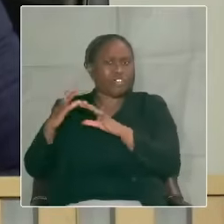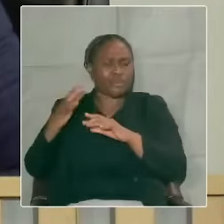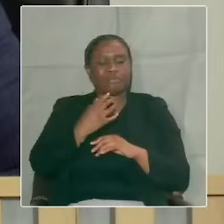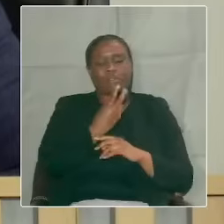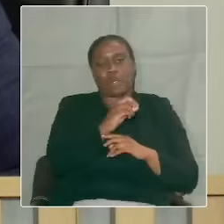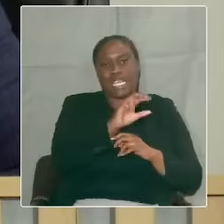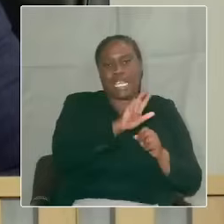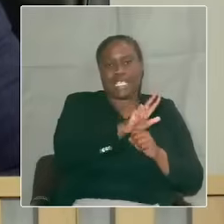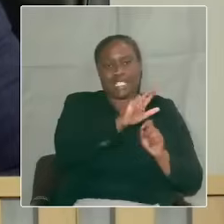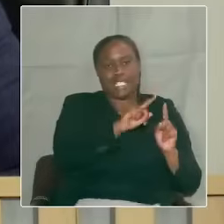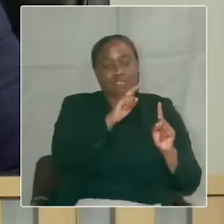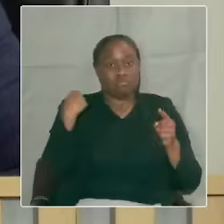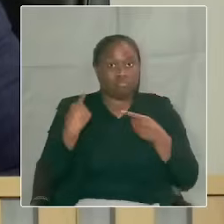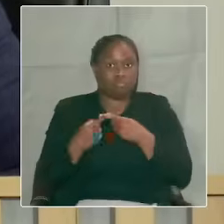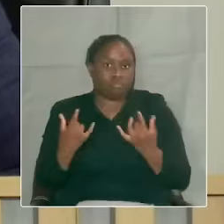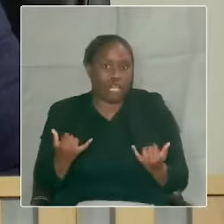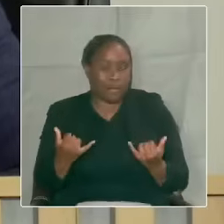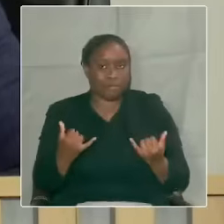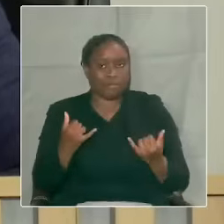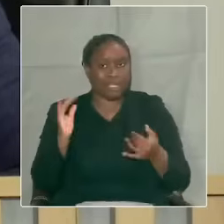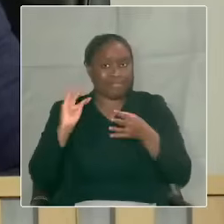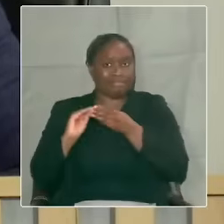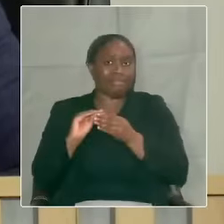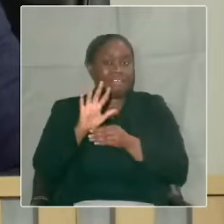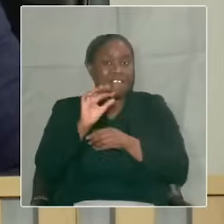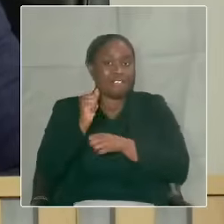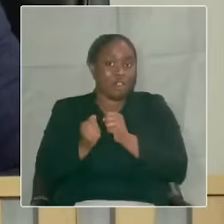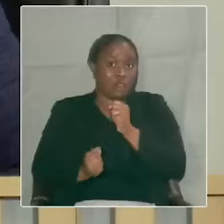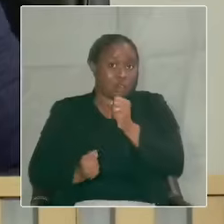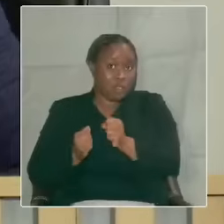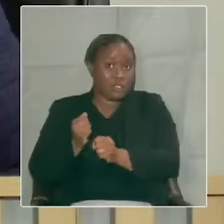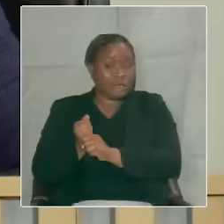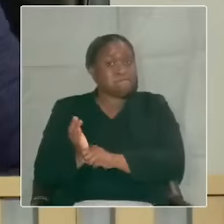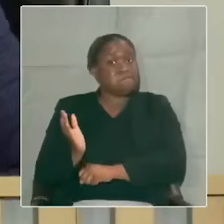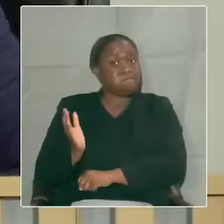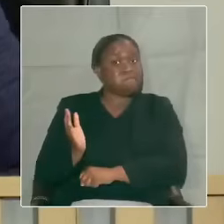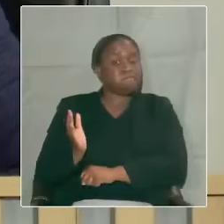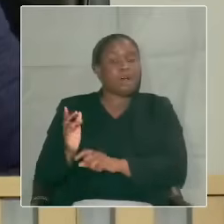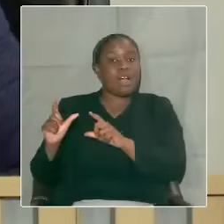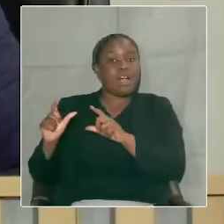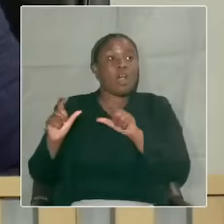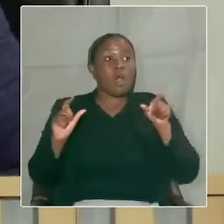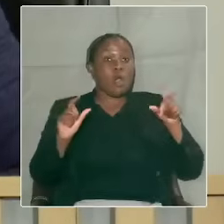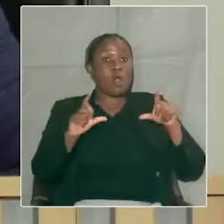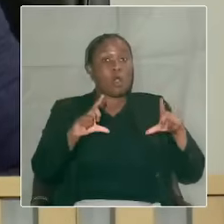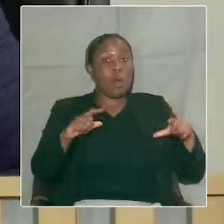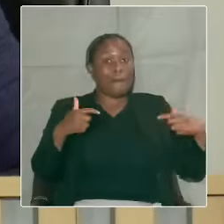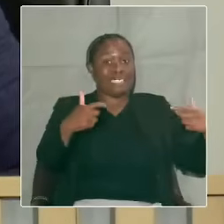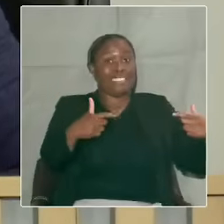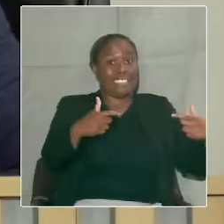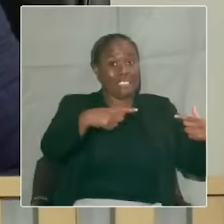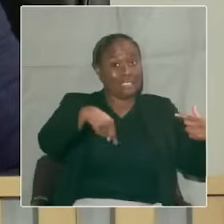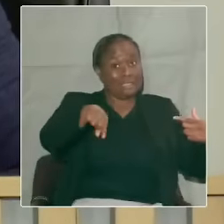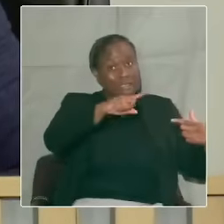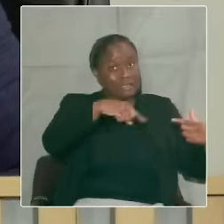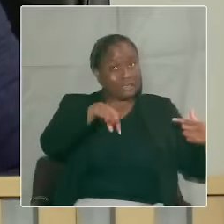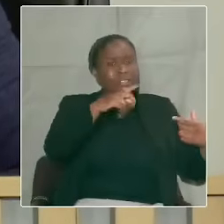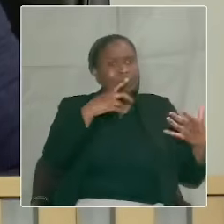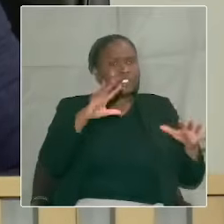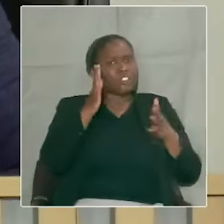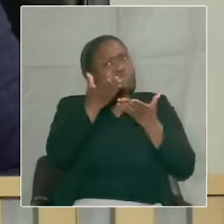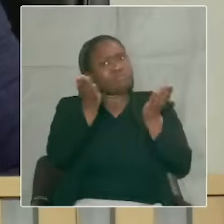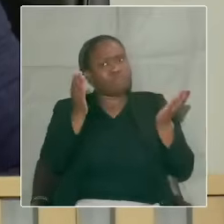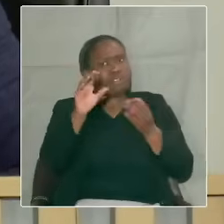its 5 years of existence, the committee has provided the nation with several